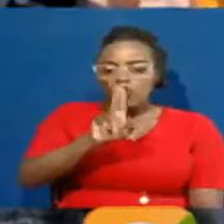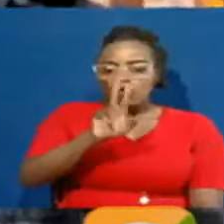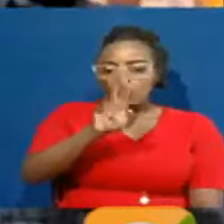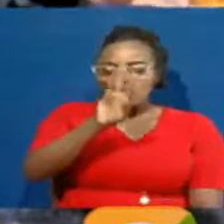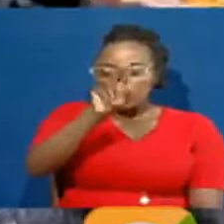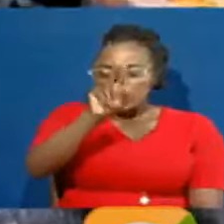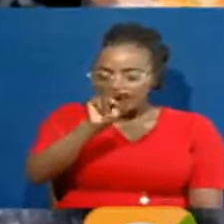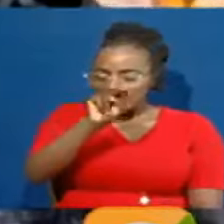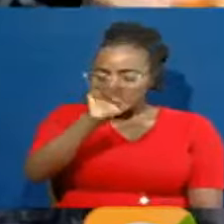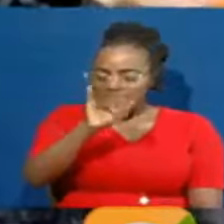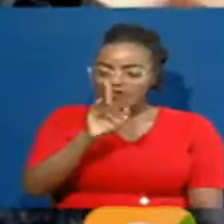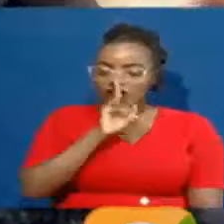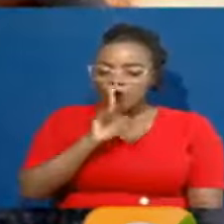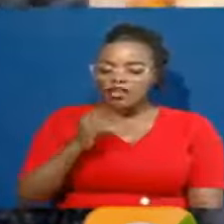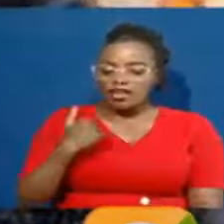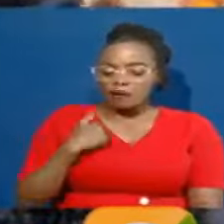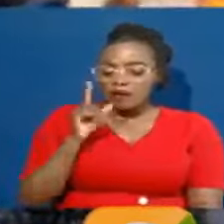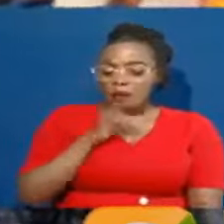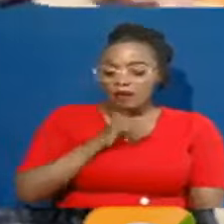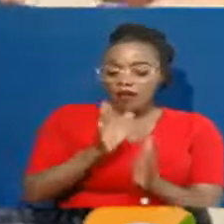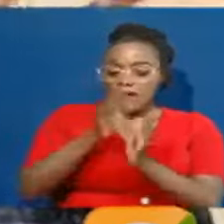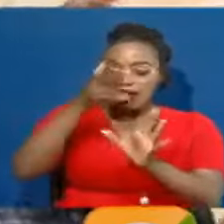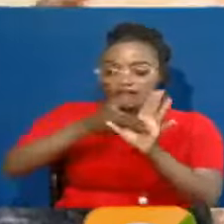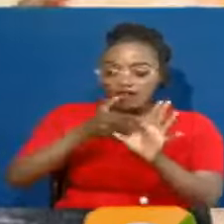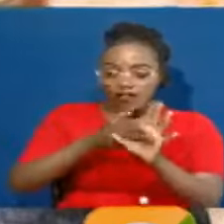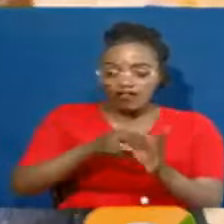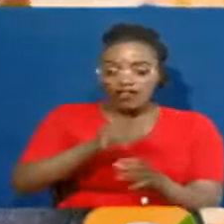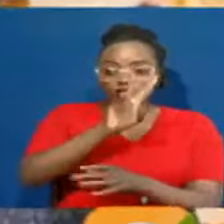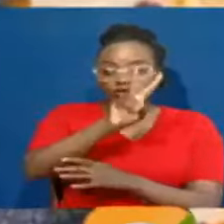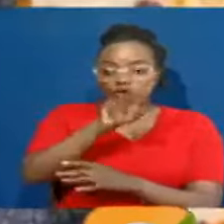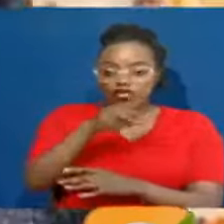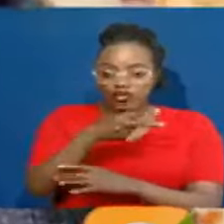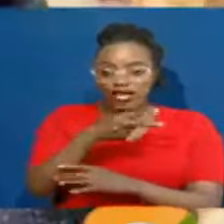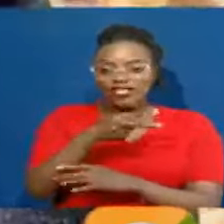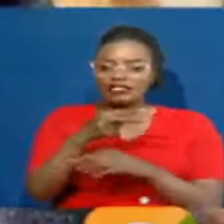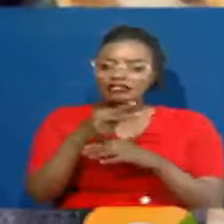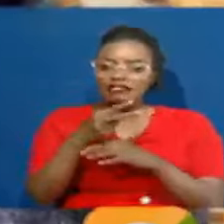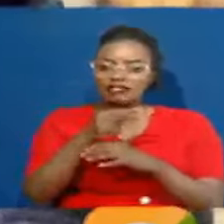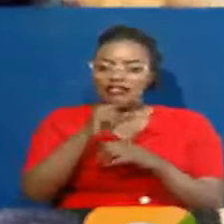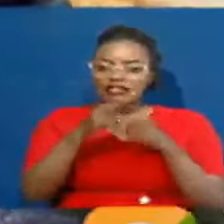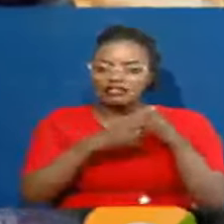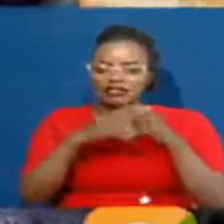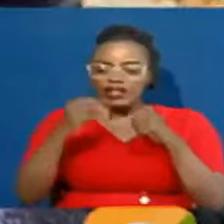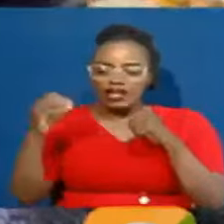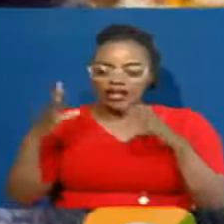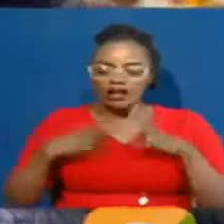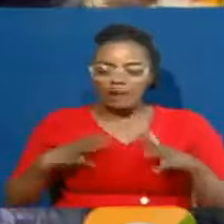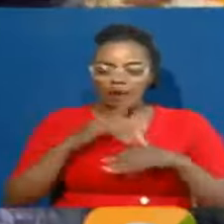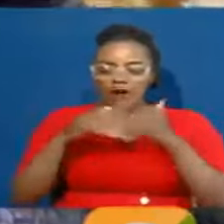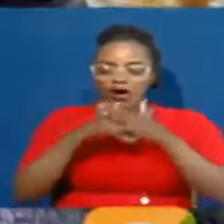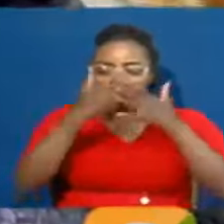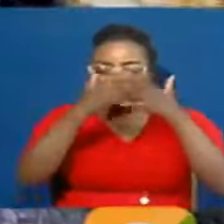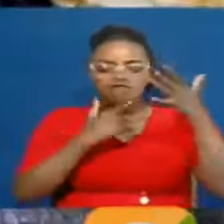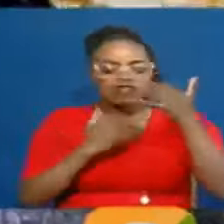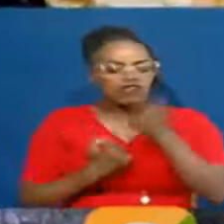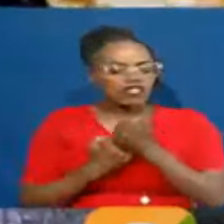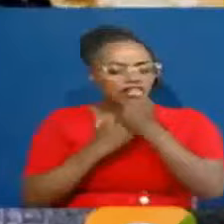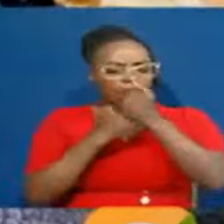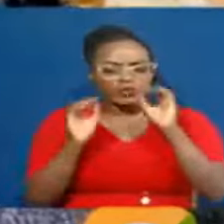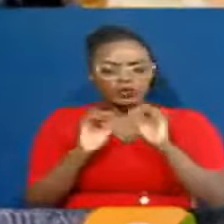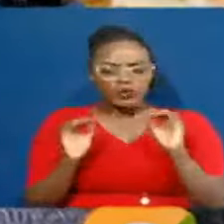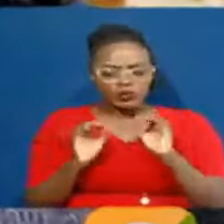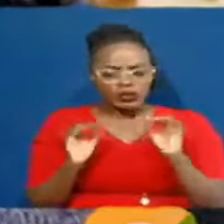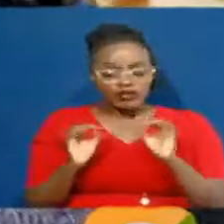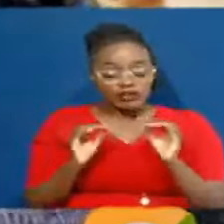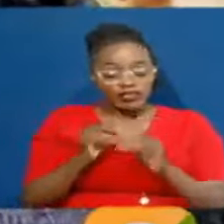strictly instructed me. I did a public participation, 2,700 people, all of them, they said that I do not support that motion,